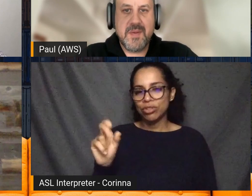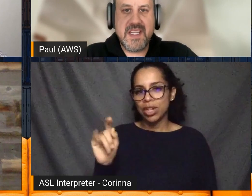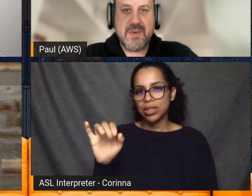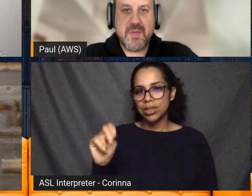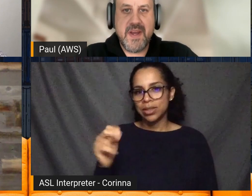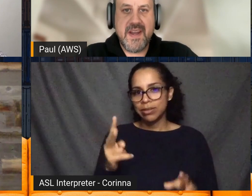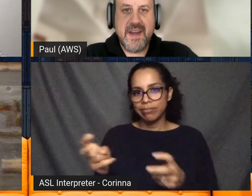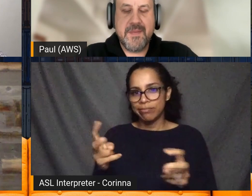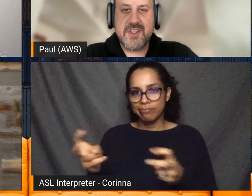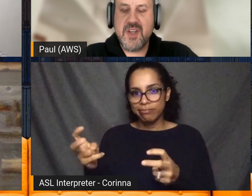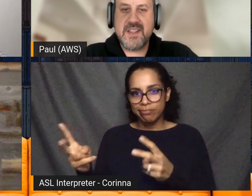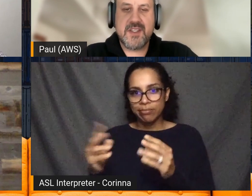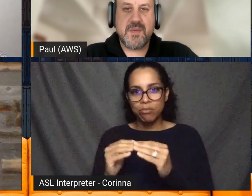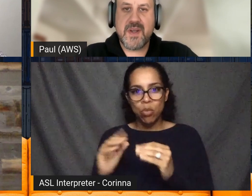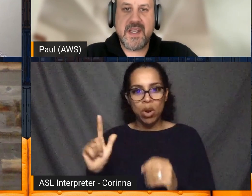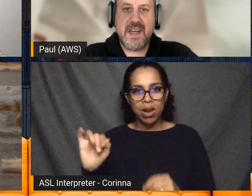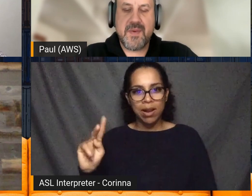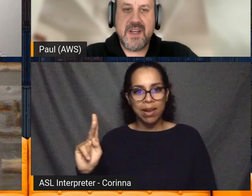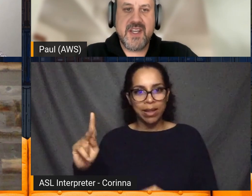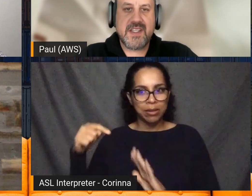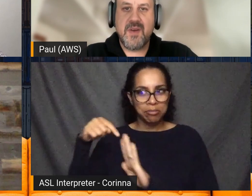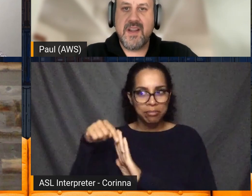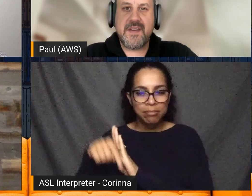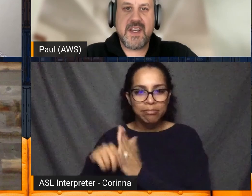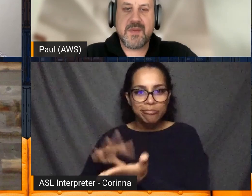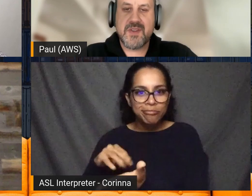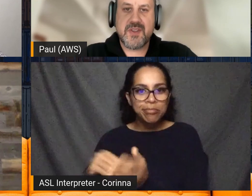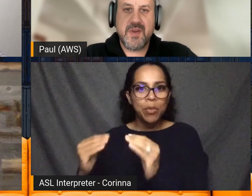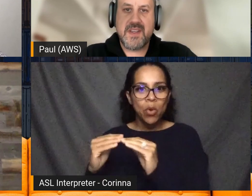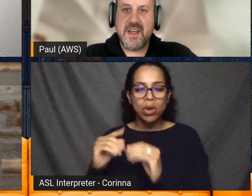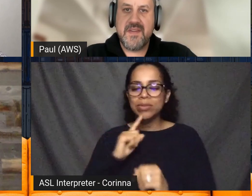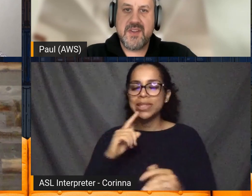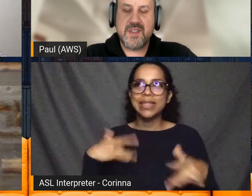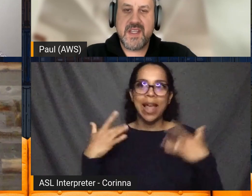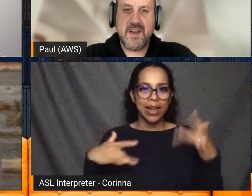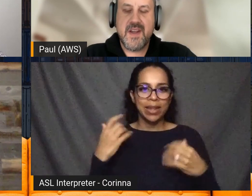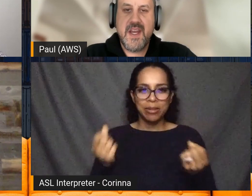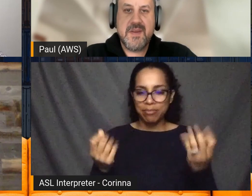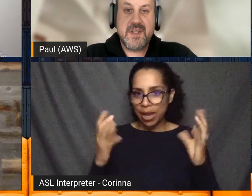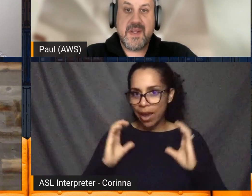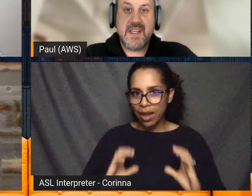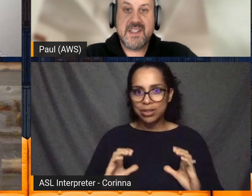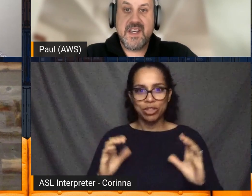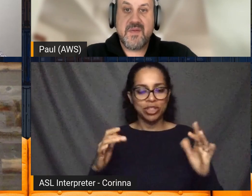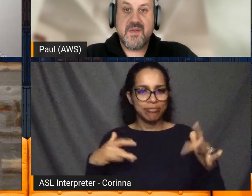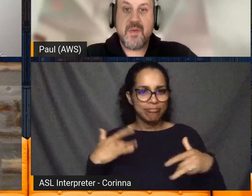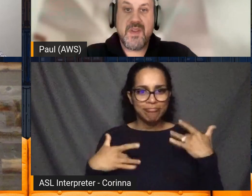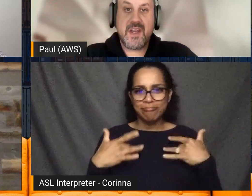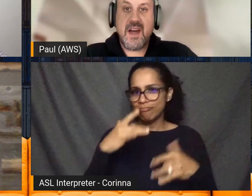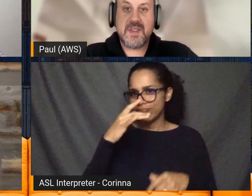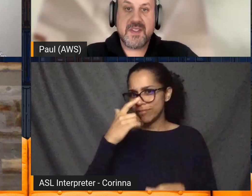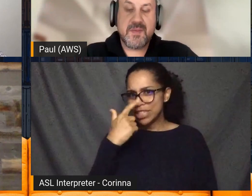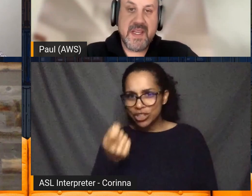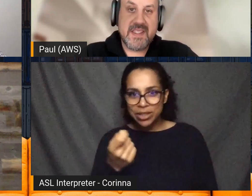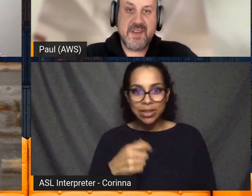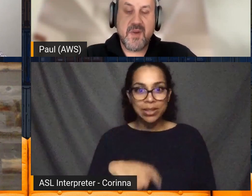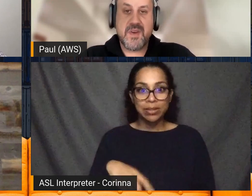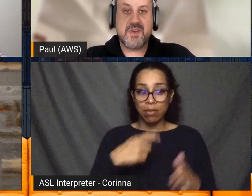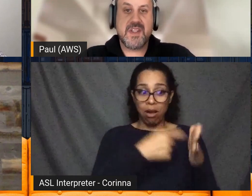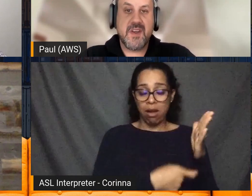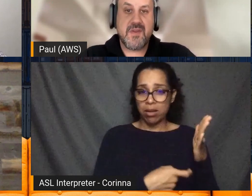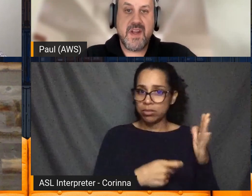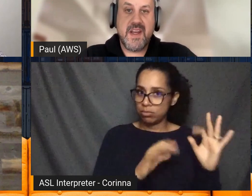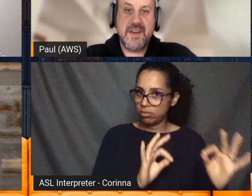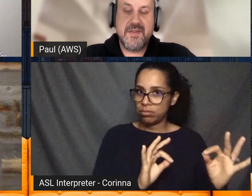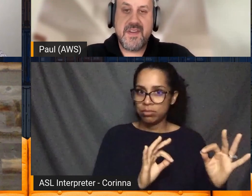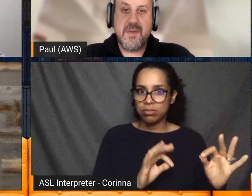go a little bit deeper, but it's a super exciting project. A lot of customers are showing a ton of interest here, just because number one, the costs piece,